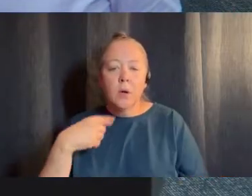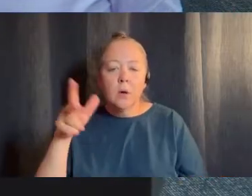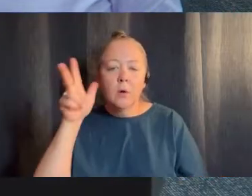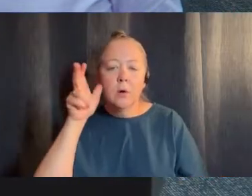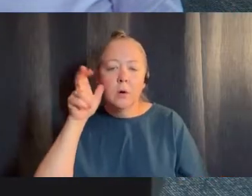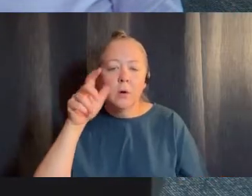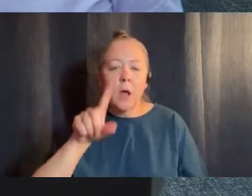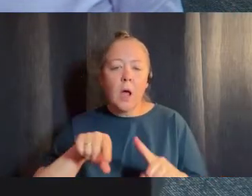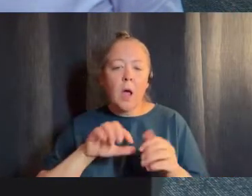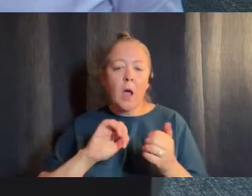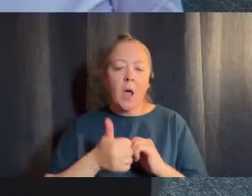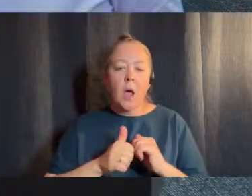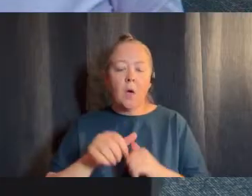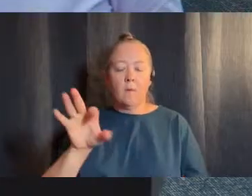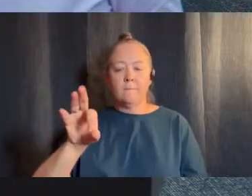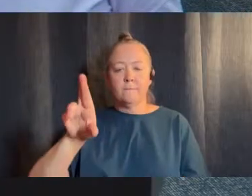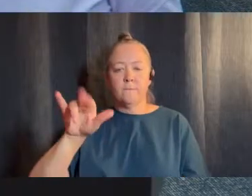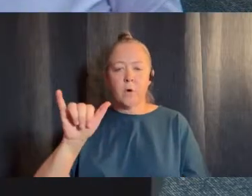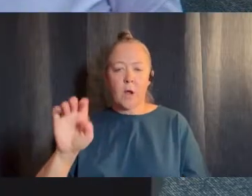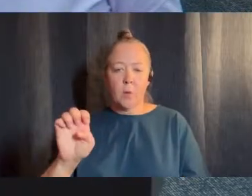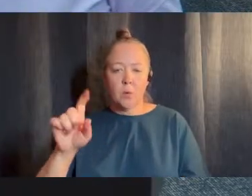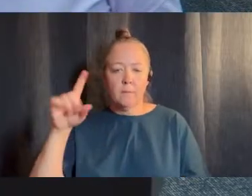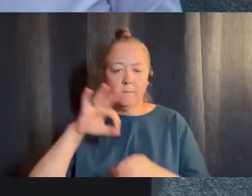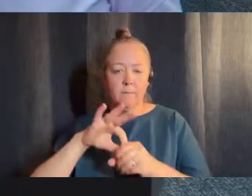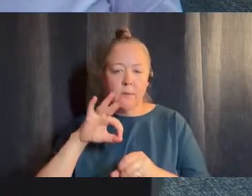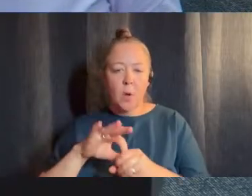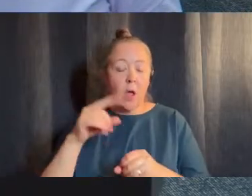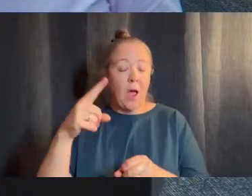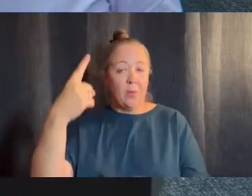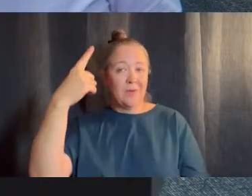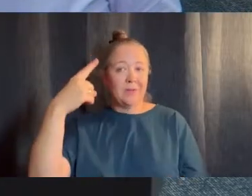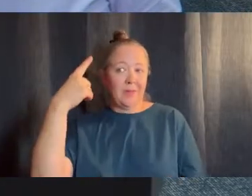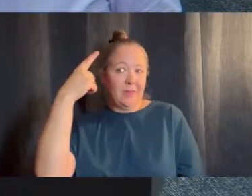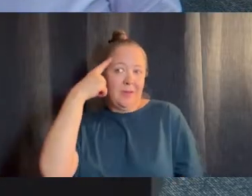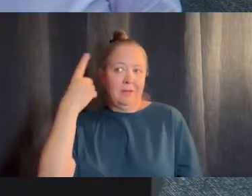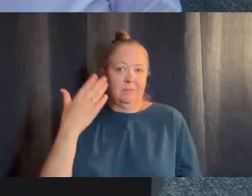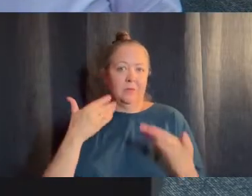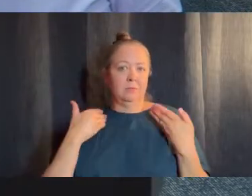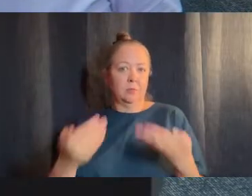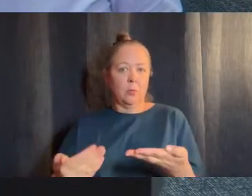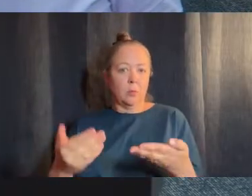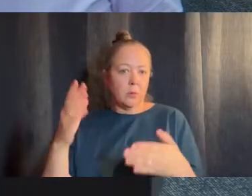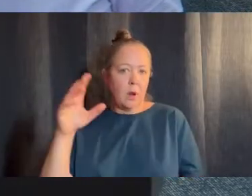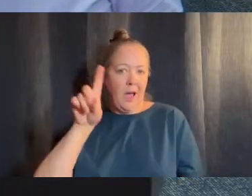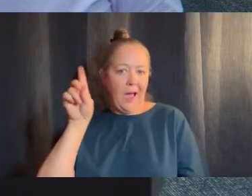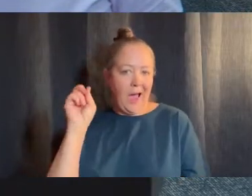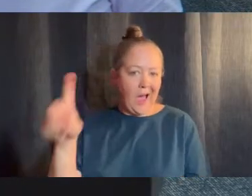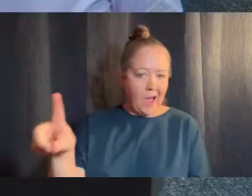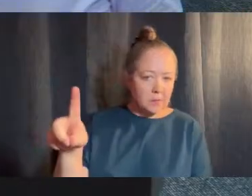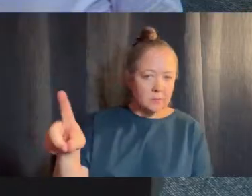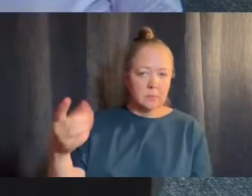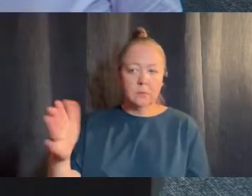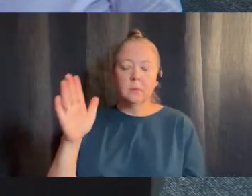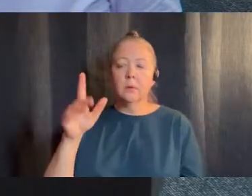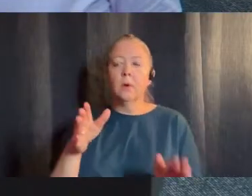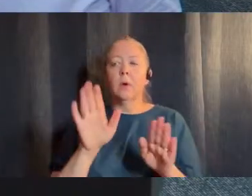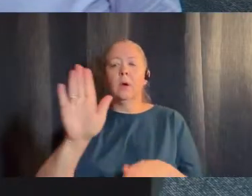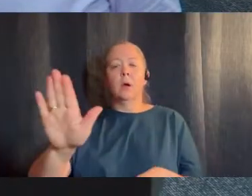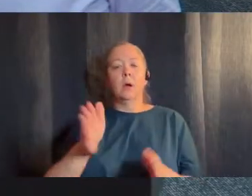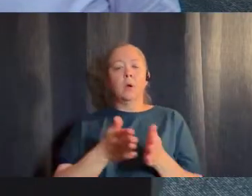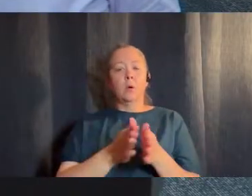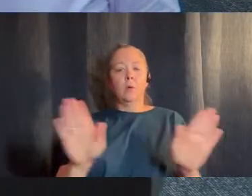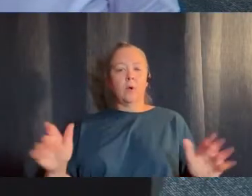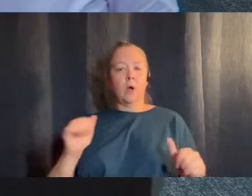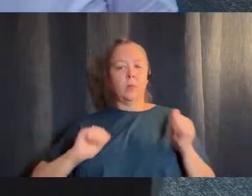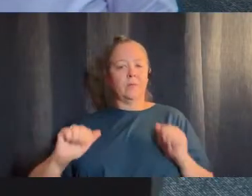I suggest that the easy thing to do is ask her. Her overall performance was a factor. I heard